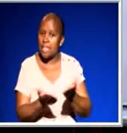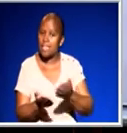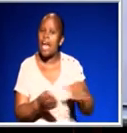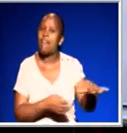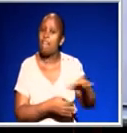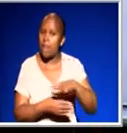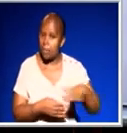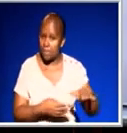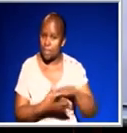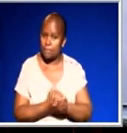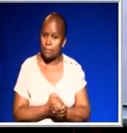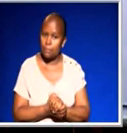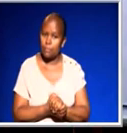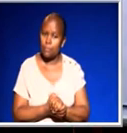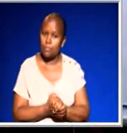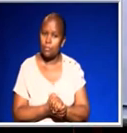environment.